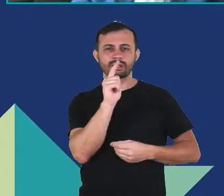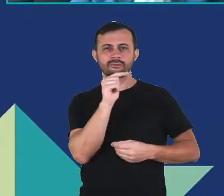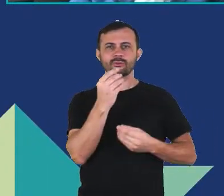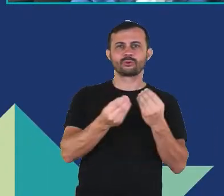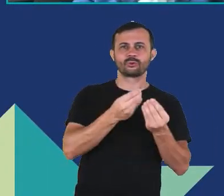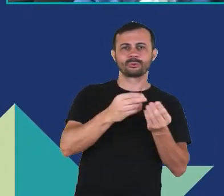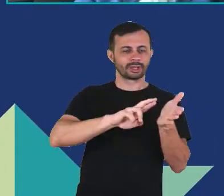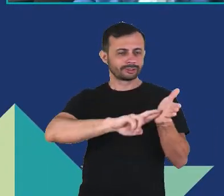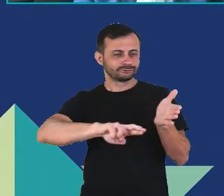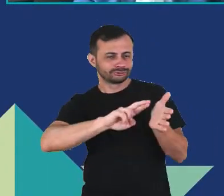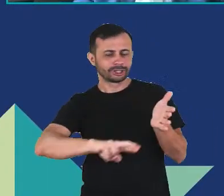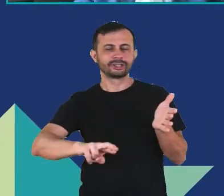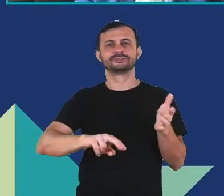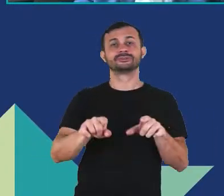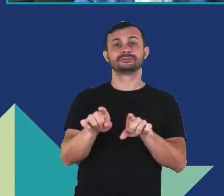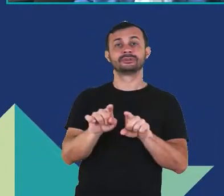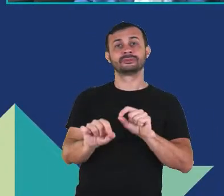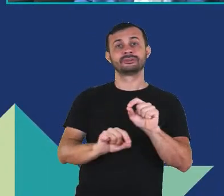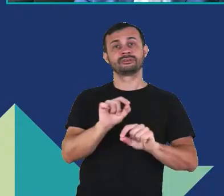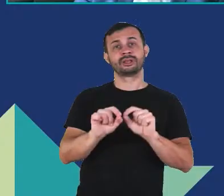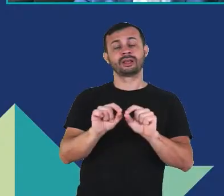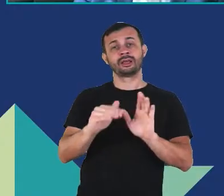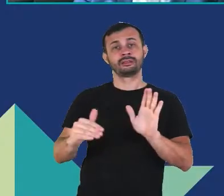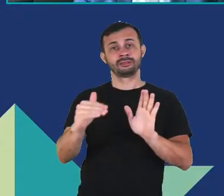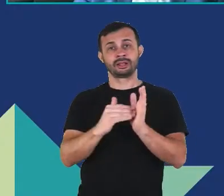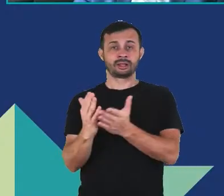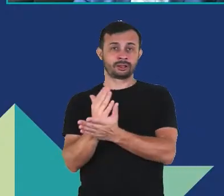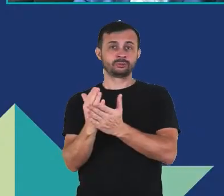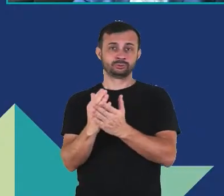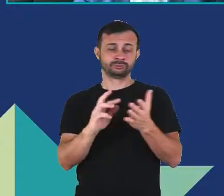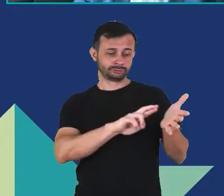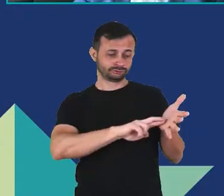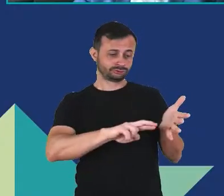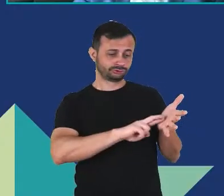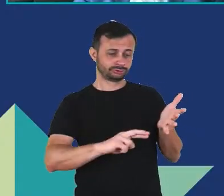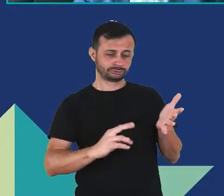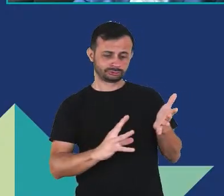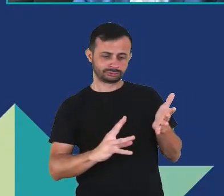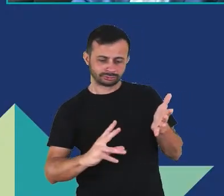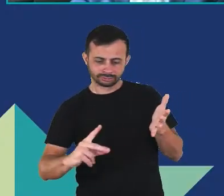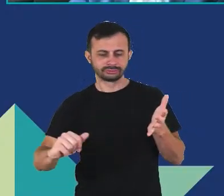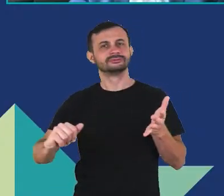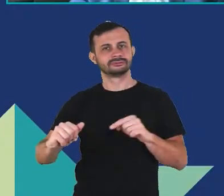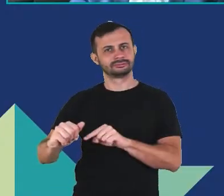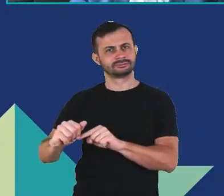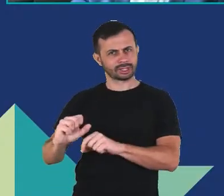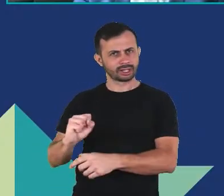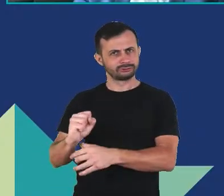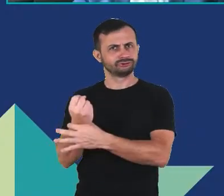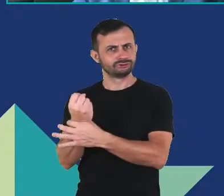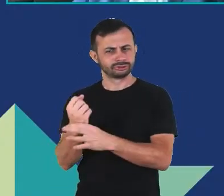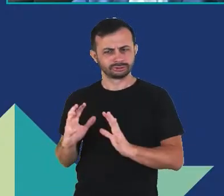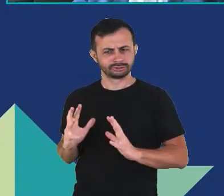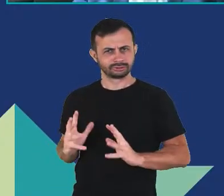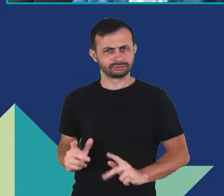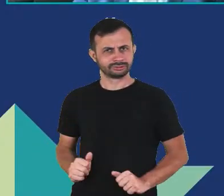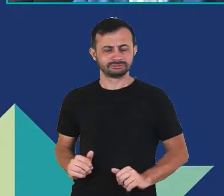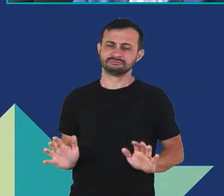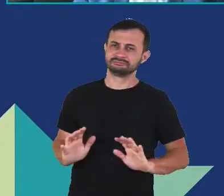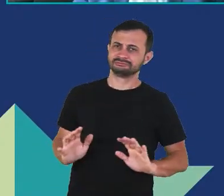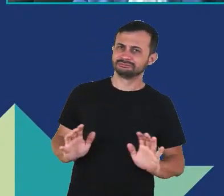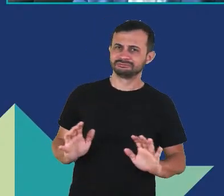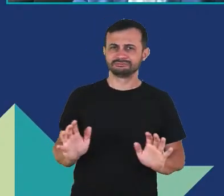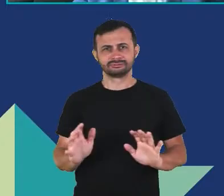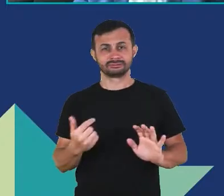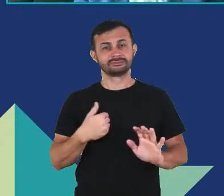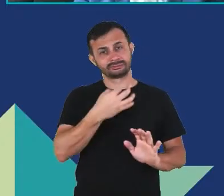one of the goals, but there's no guarantee. And this is very important for everybody to understand. And I think many of you in